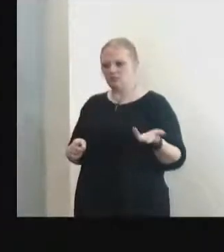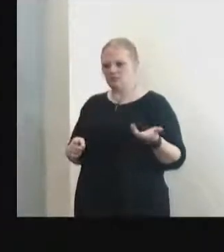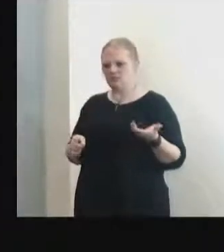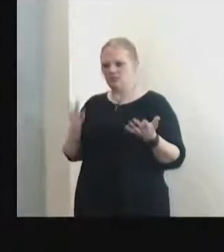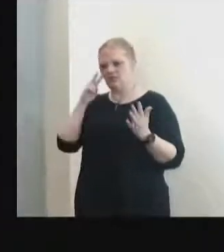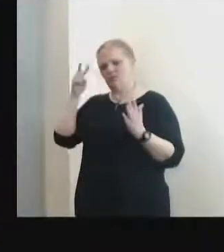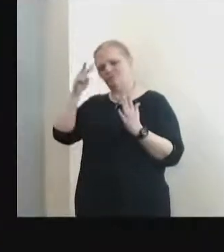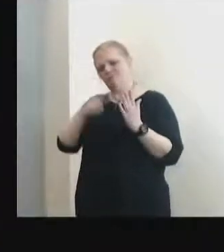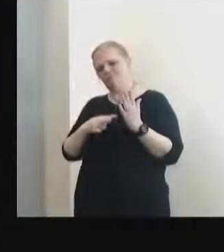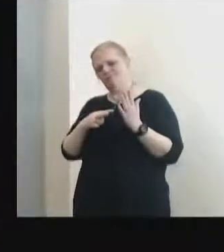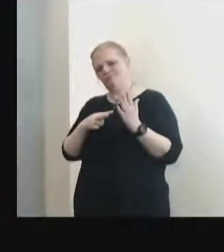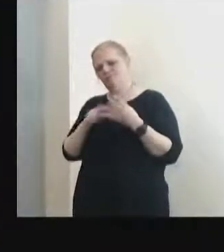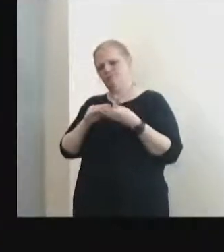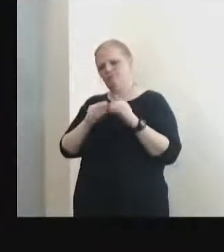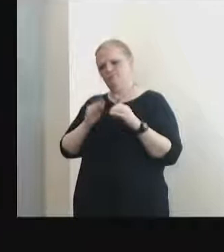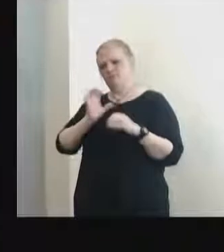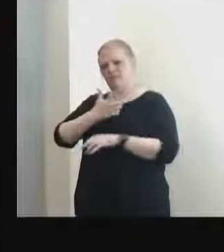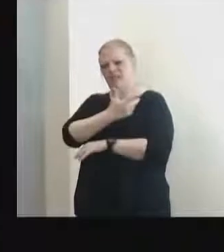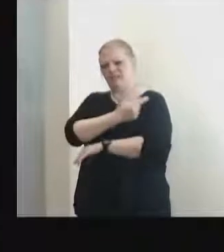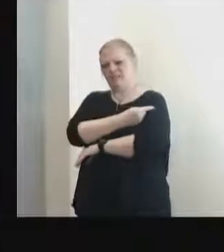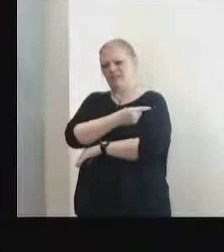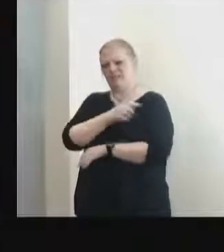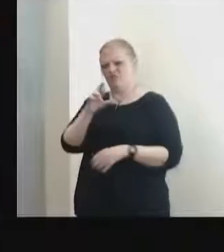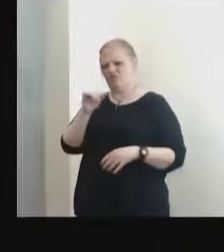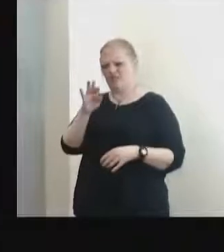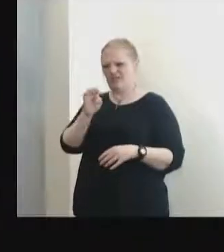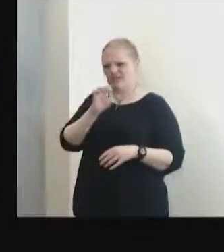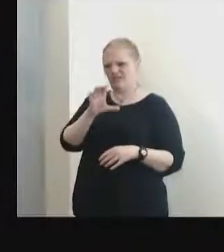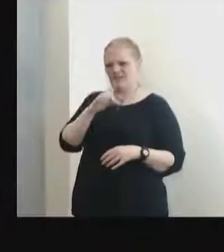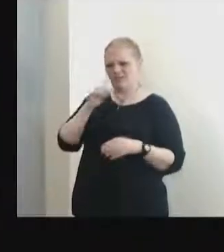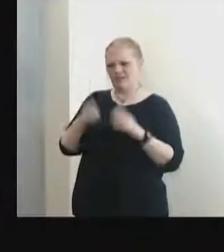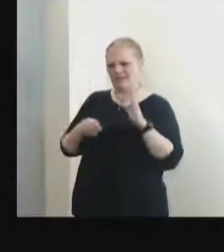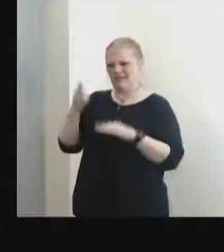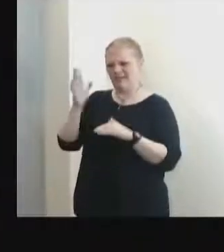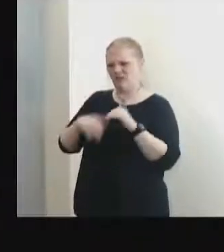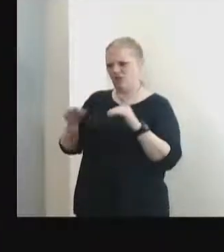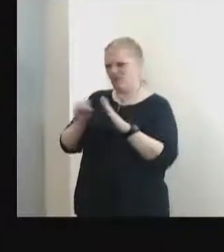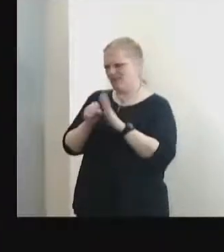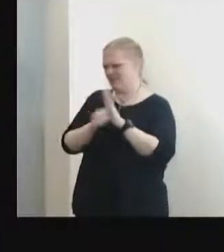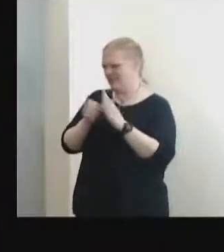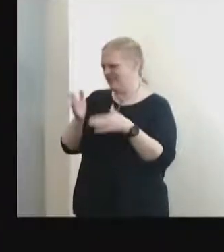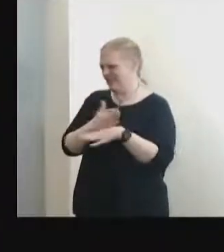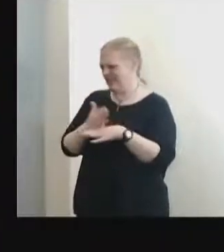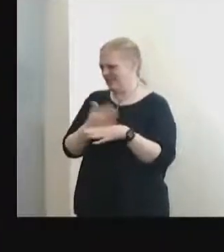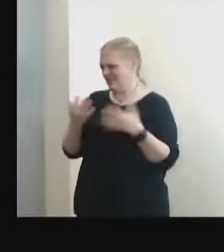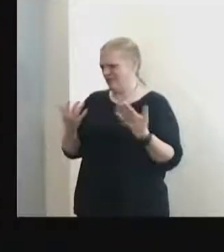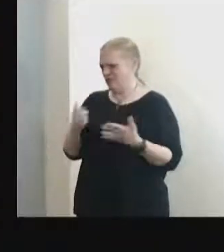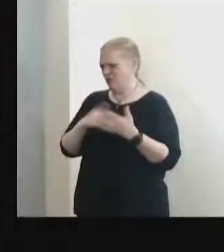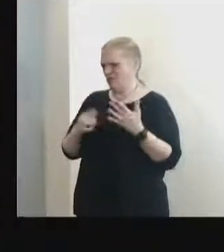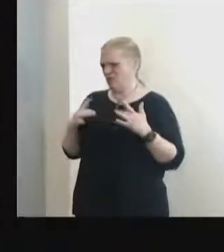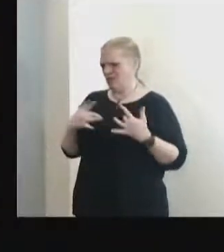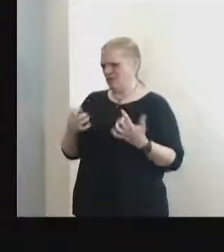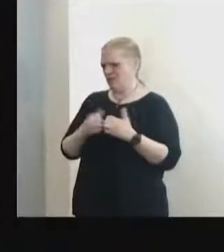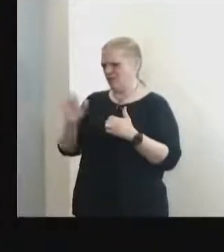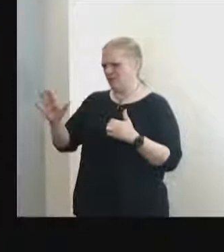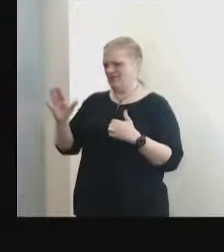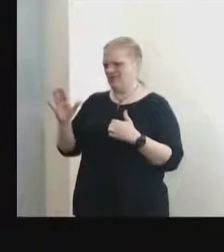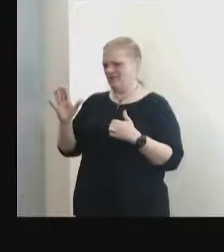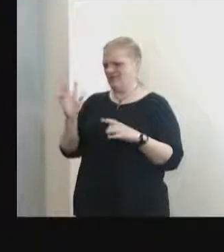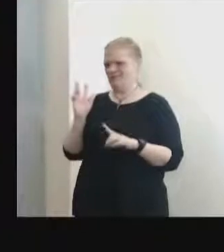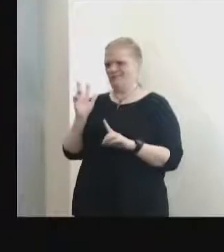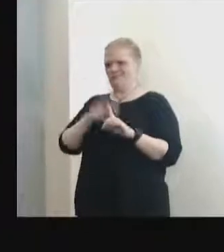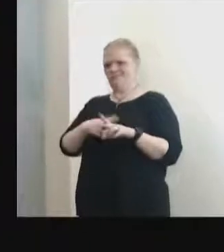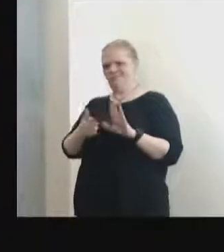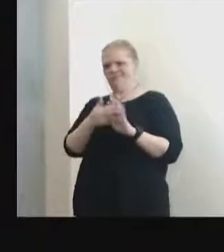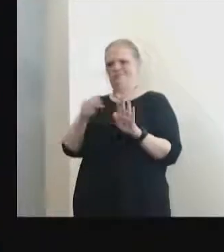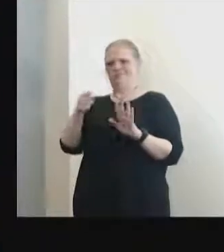numbers, and our vaccination rate in Erie County is higher than the statewide average. What do you make of the governor's characterization that we're not